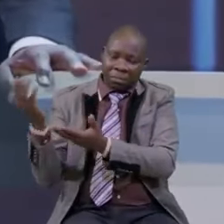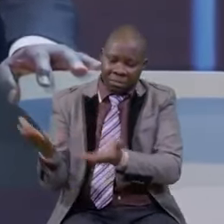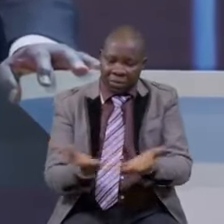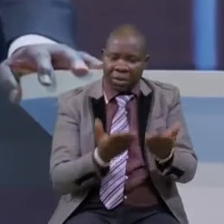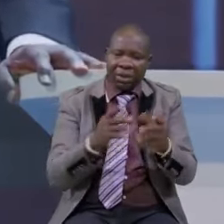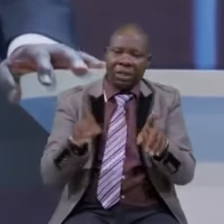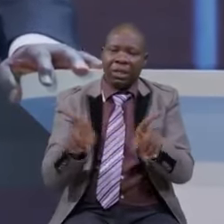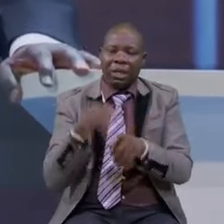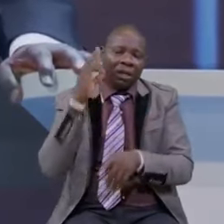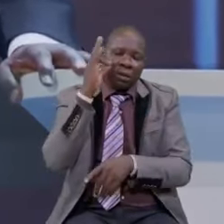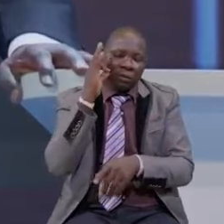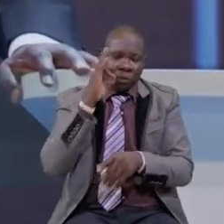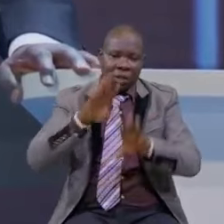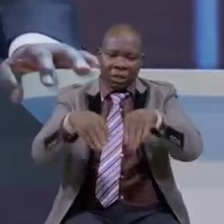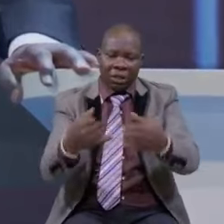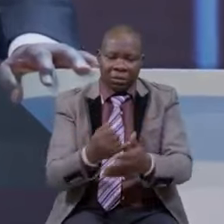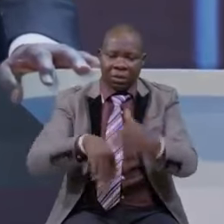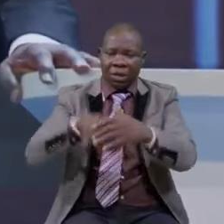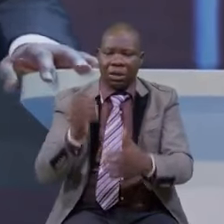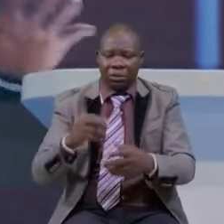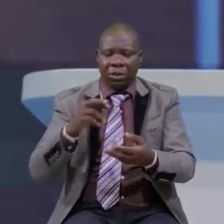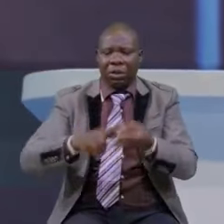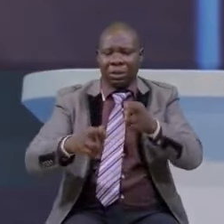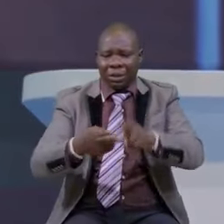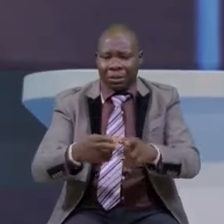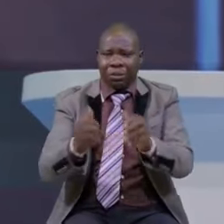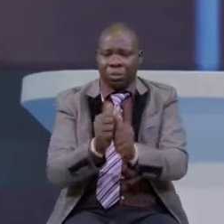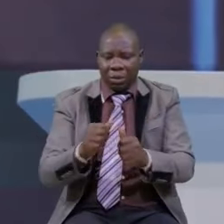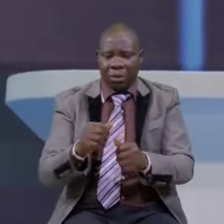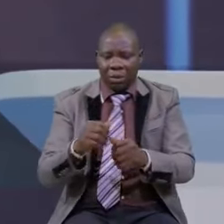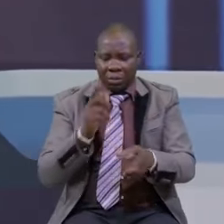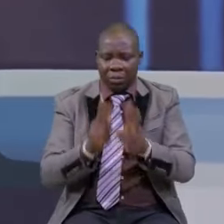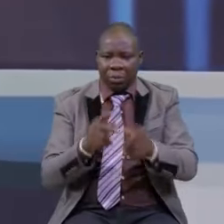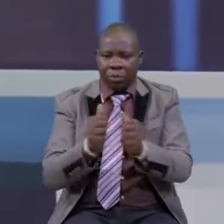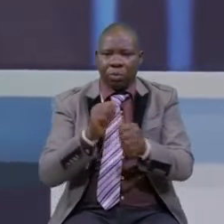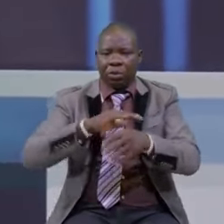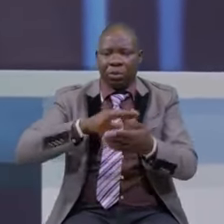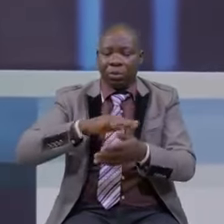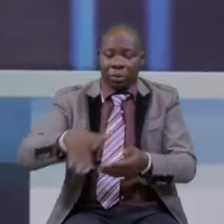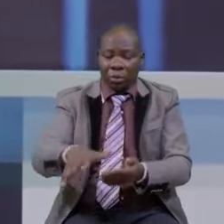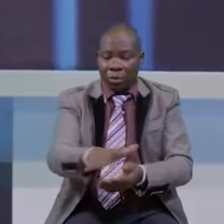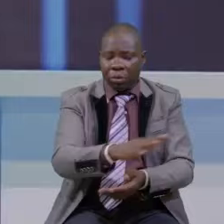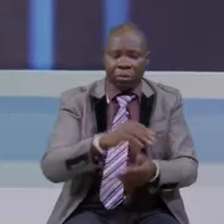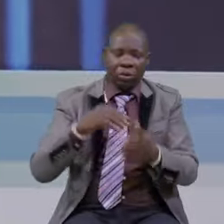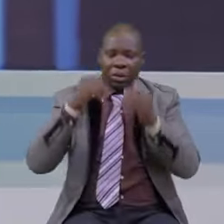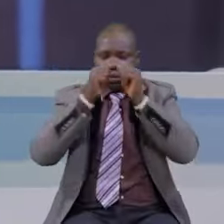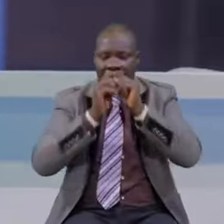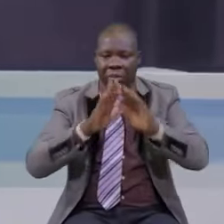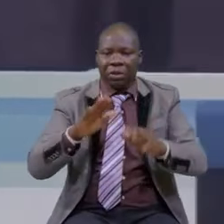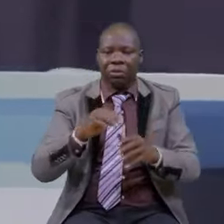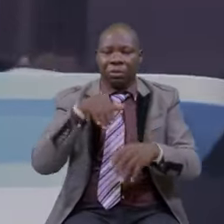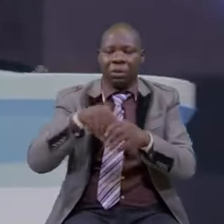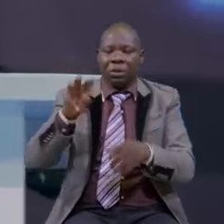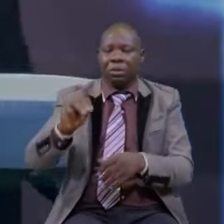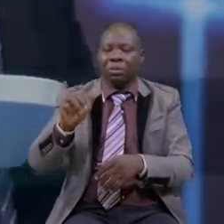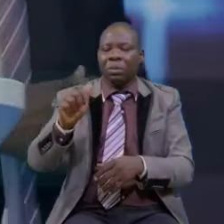it out. Relating with people with those beatitudes. Matthew chapter 5, verse 6.